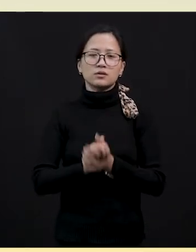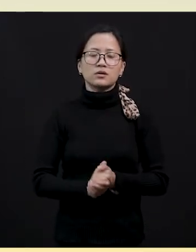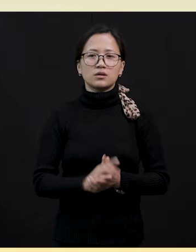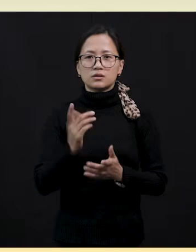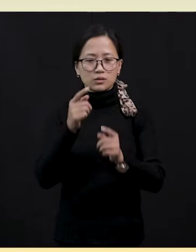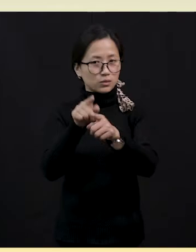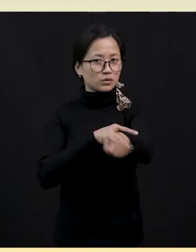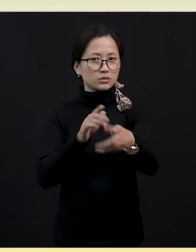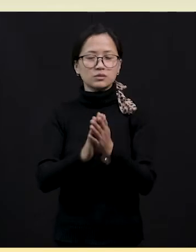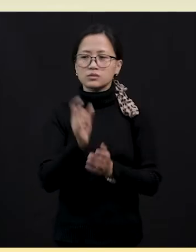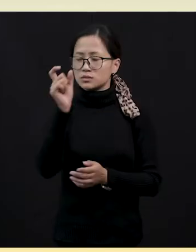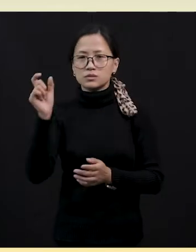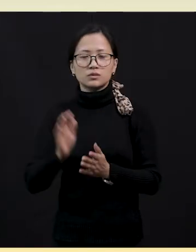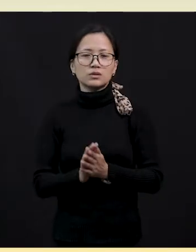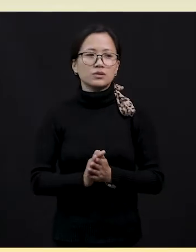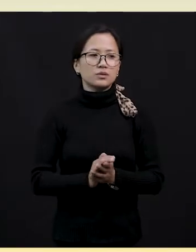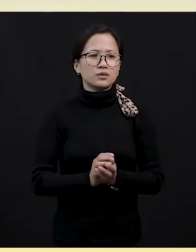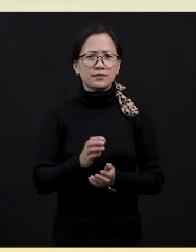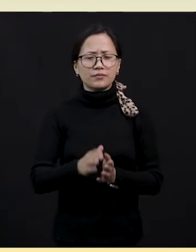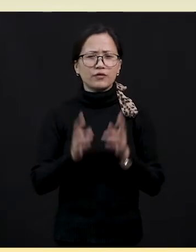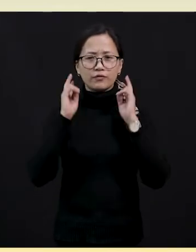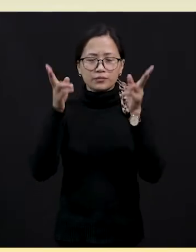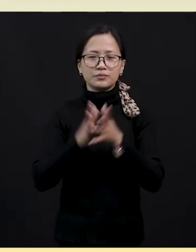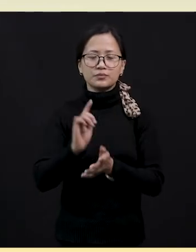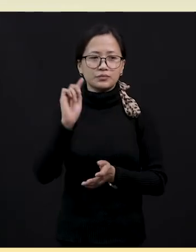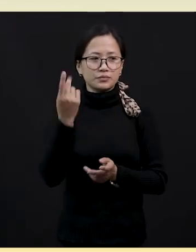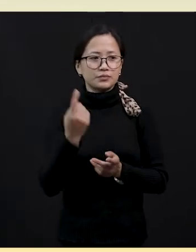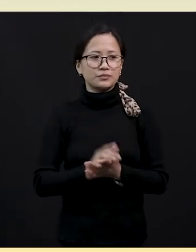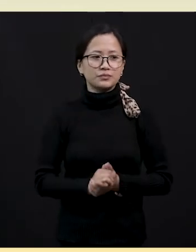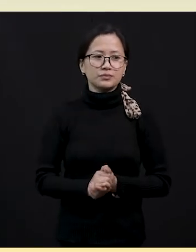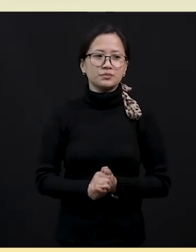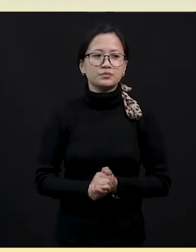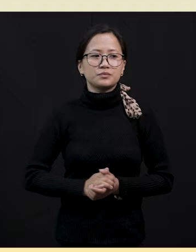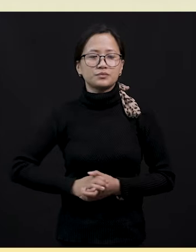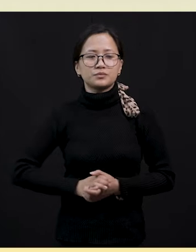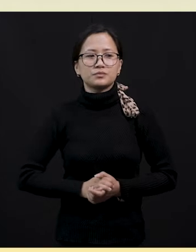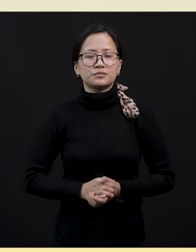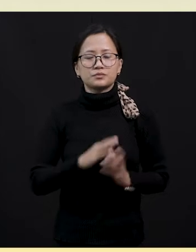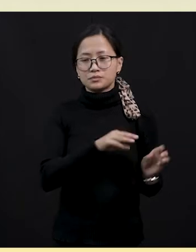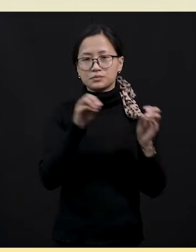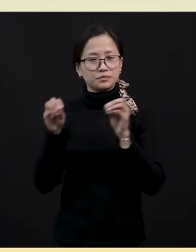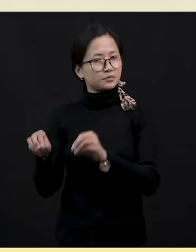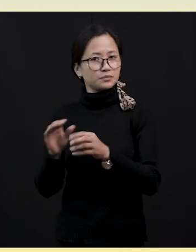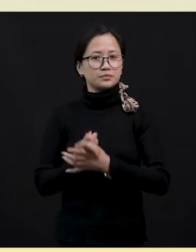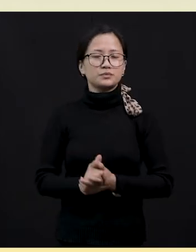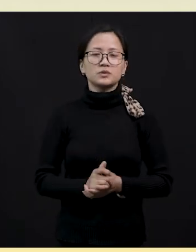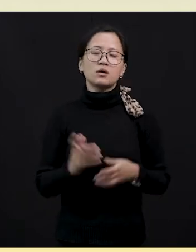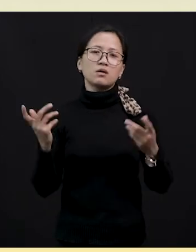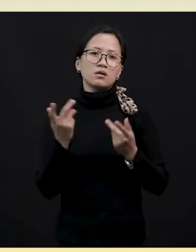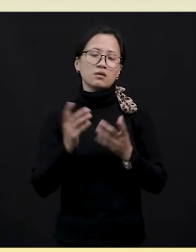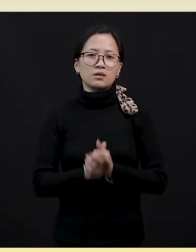longest work, that was War and Peace, the most famous one, and Anna. So let's move on, and this is